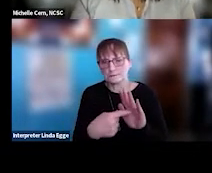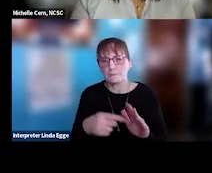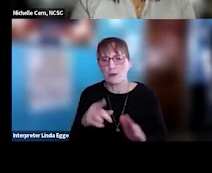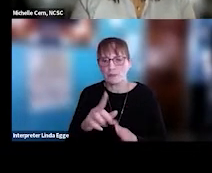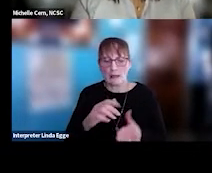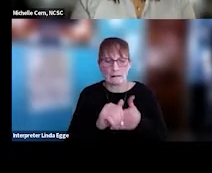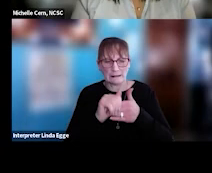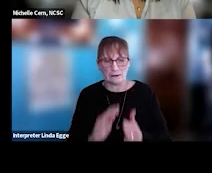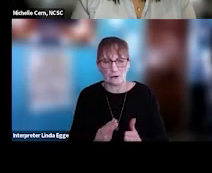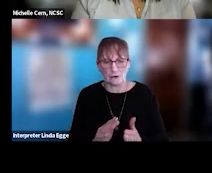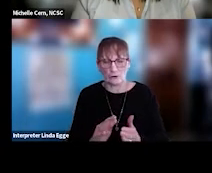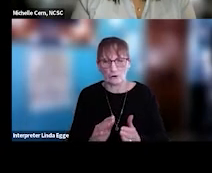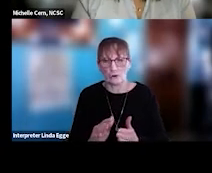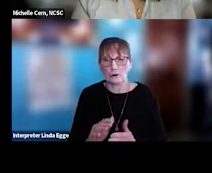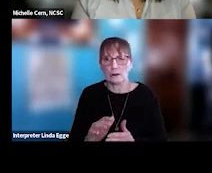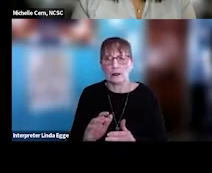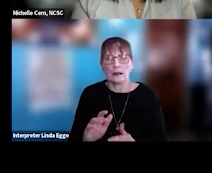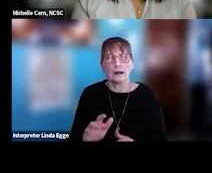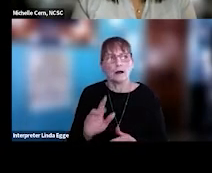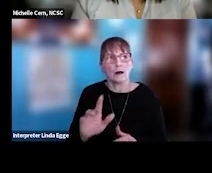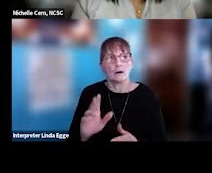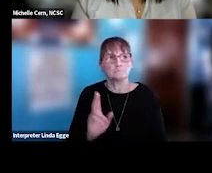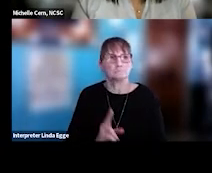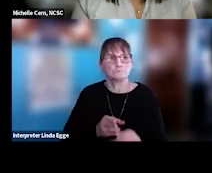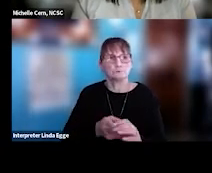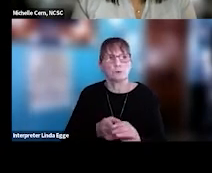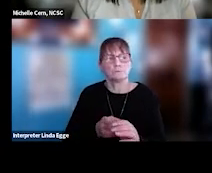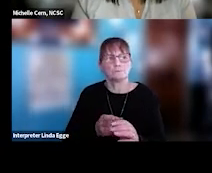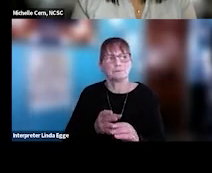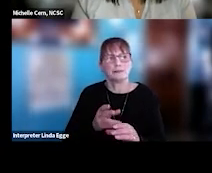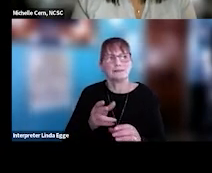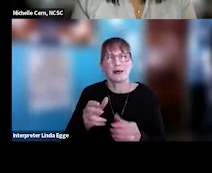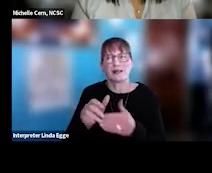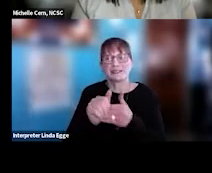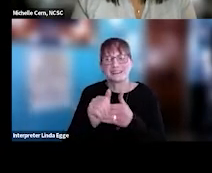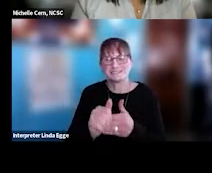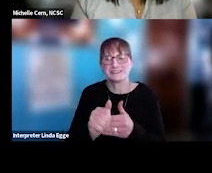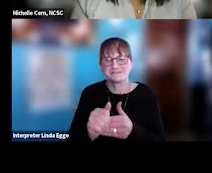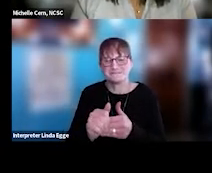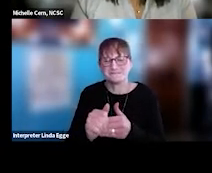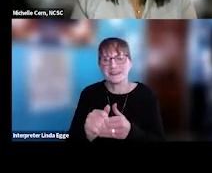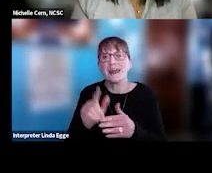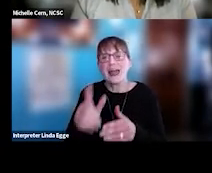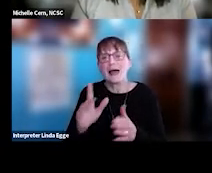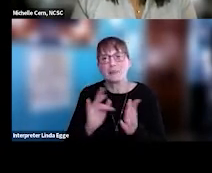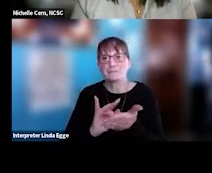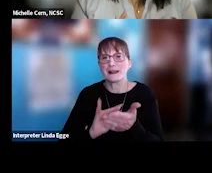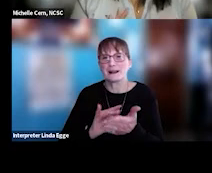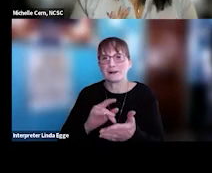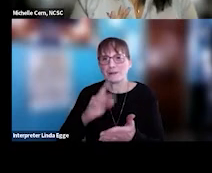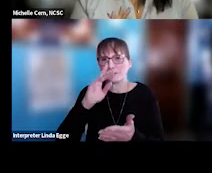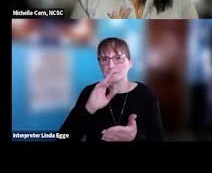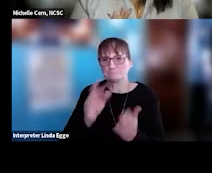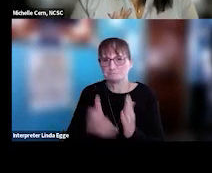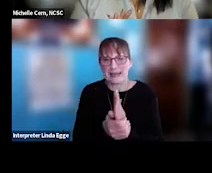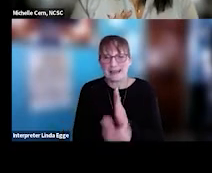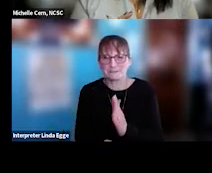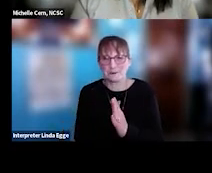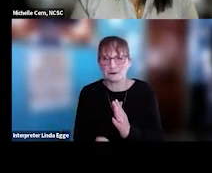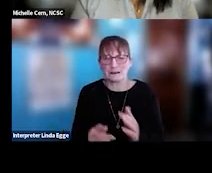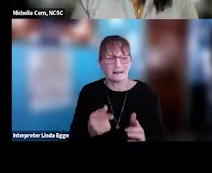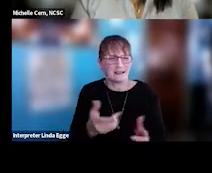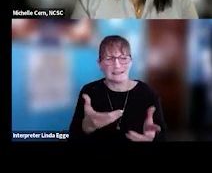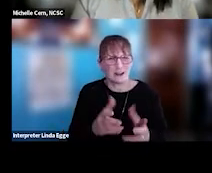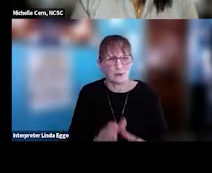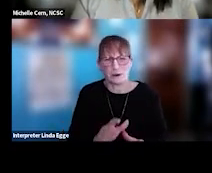leader, RJOI leadership and judicial experts and medical experts decided that they really didn't want to